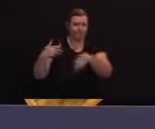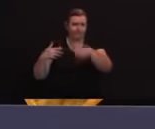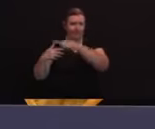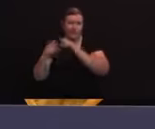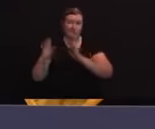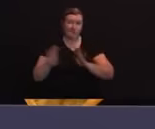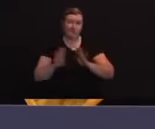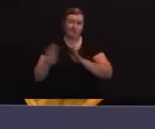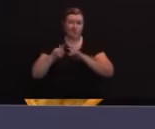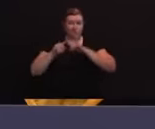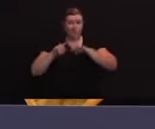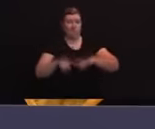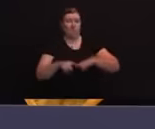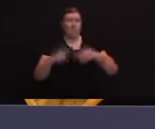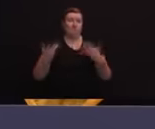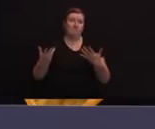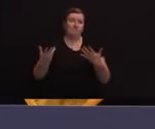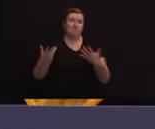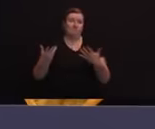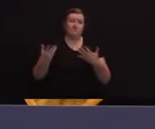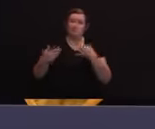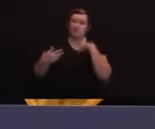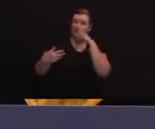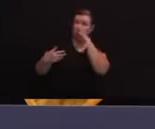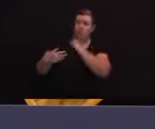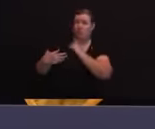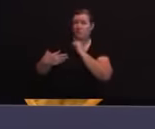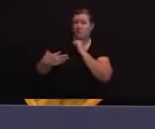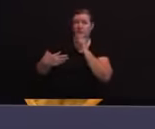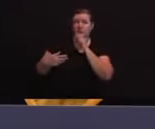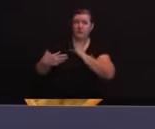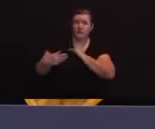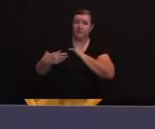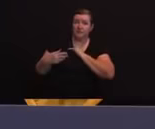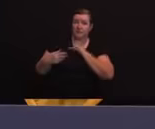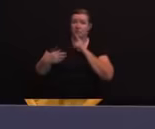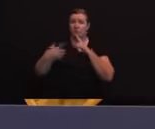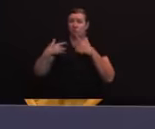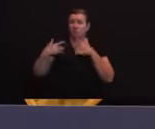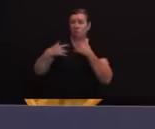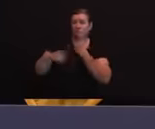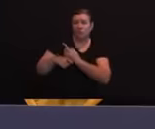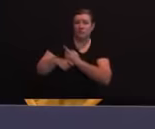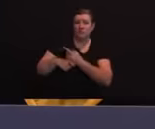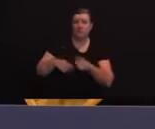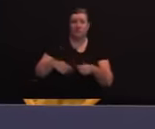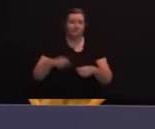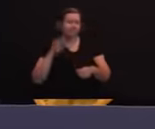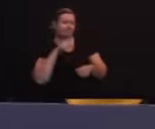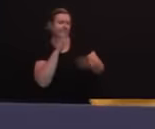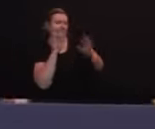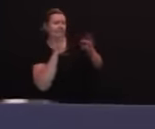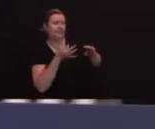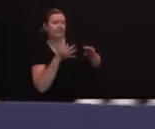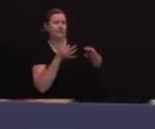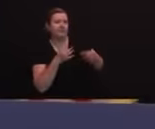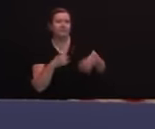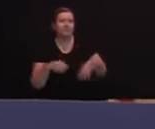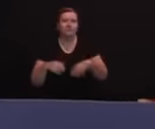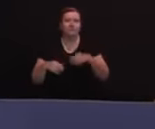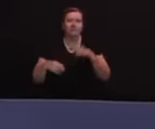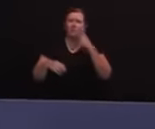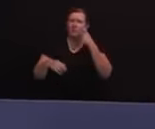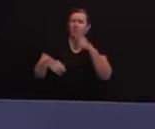But I assume that Thanksgiving is a concern, right? Yeah, absolutely. We've seen a tick up.